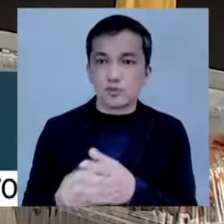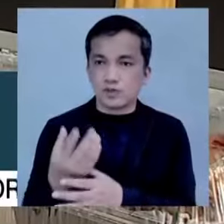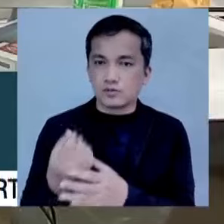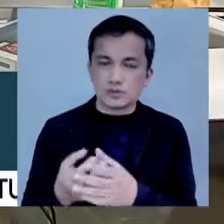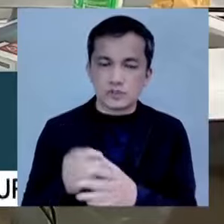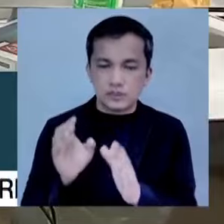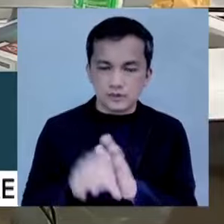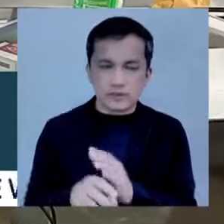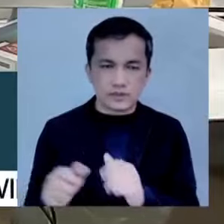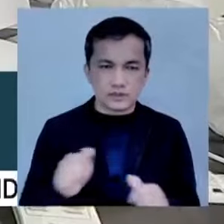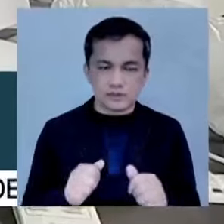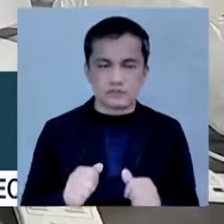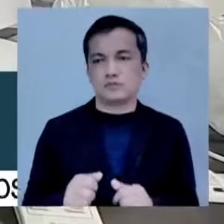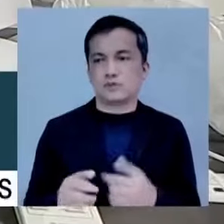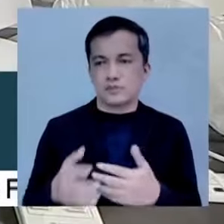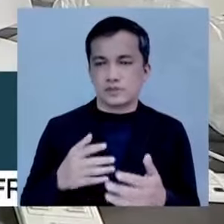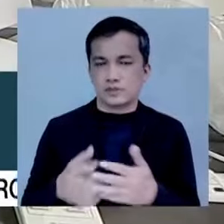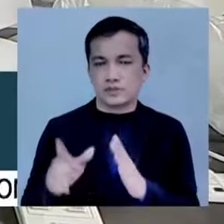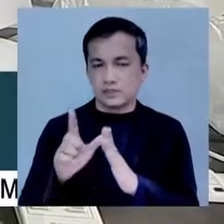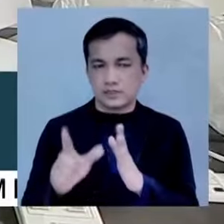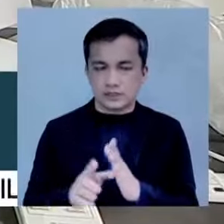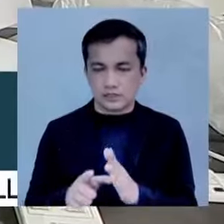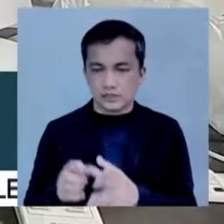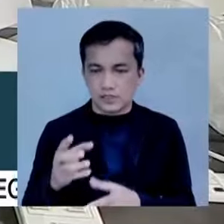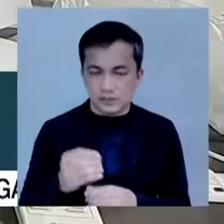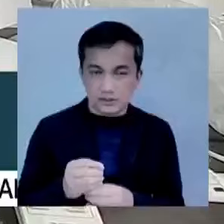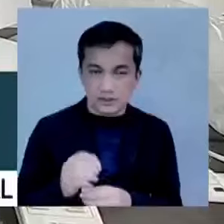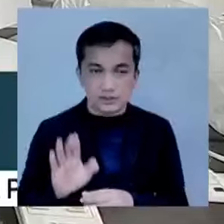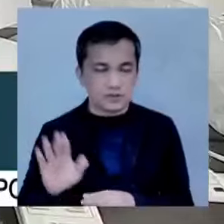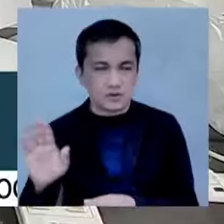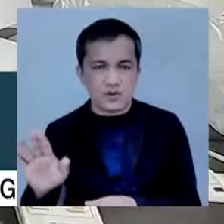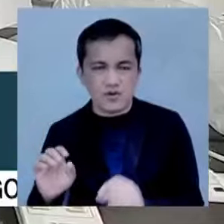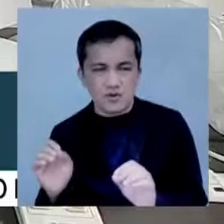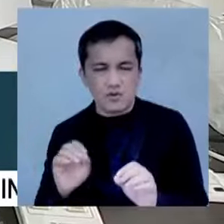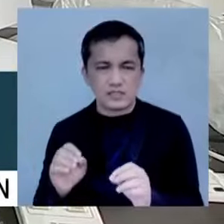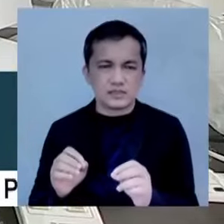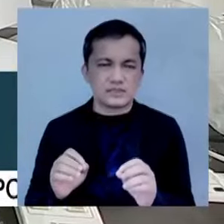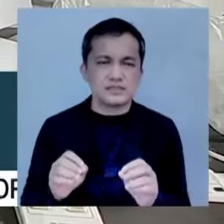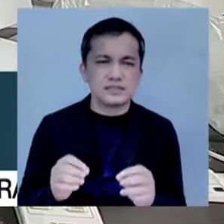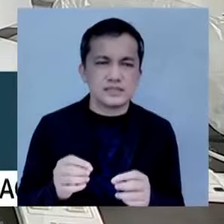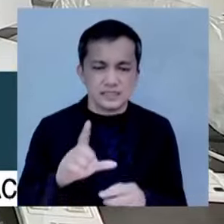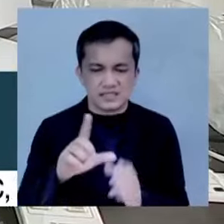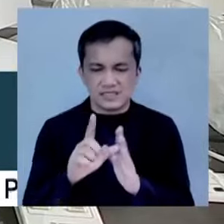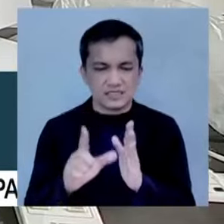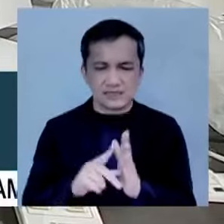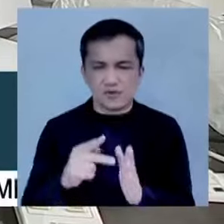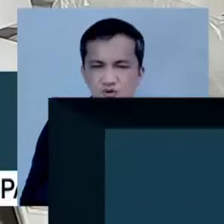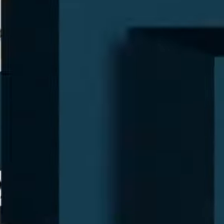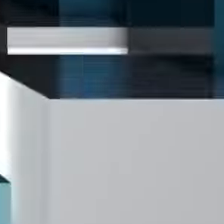as legal. She adds, for her, there's no such thing as a legal POGO.